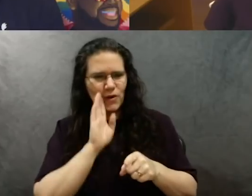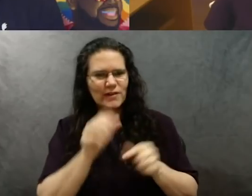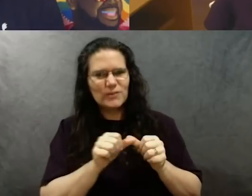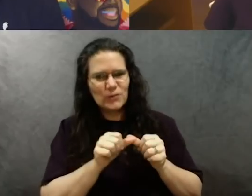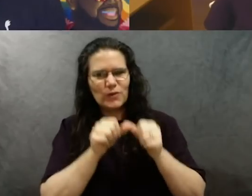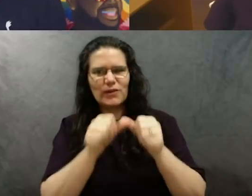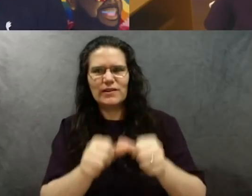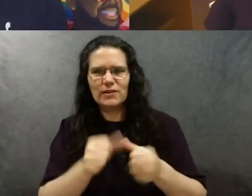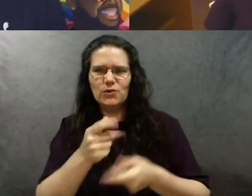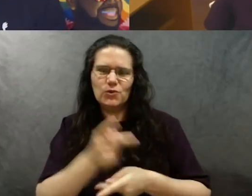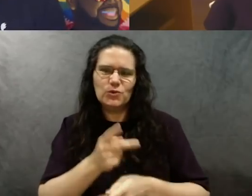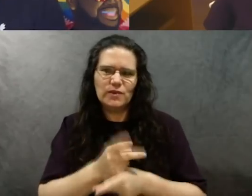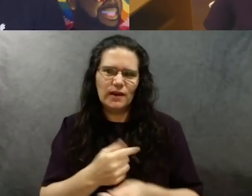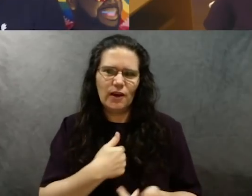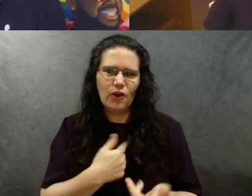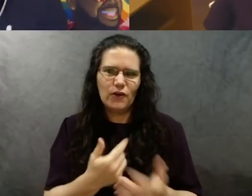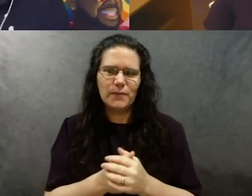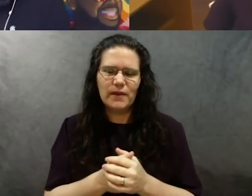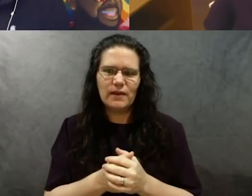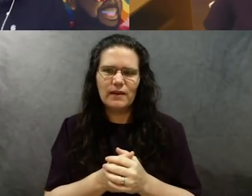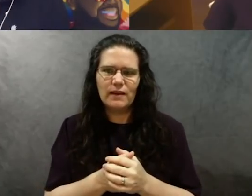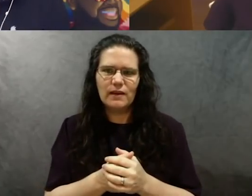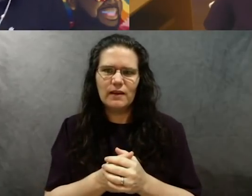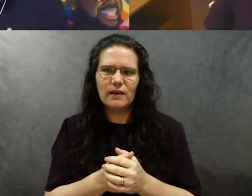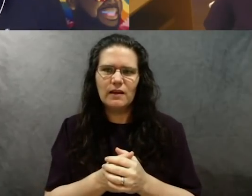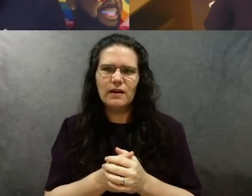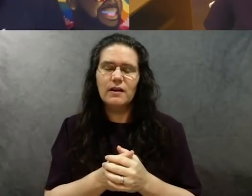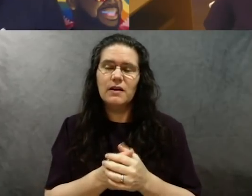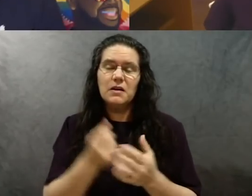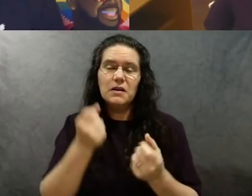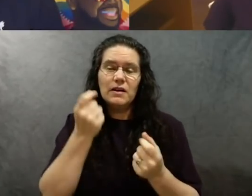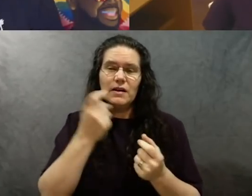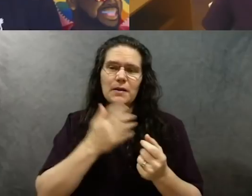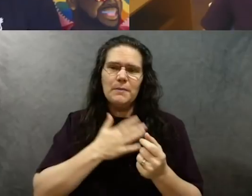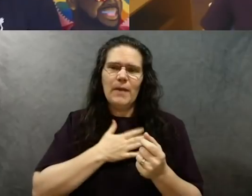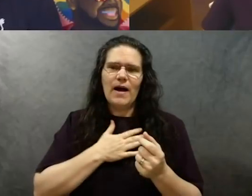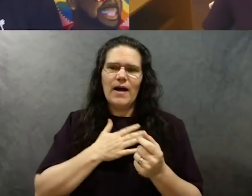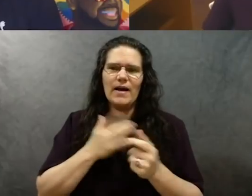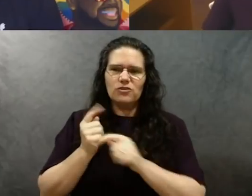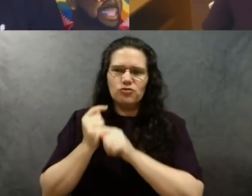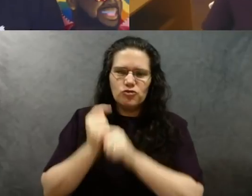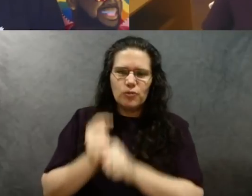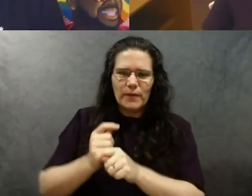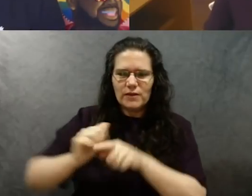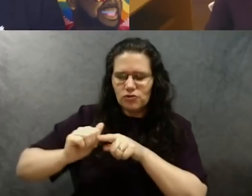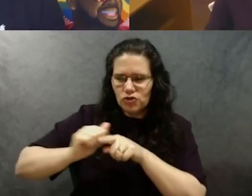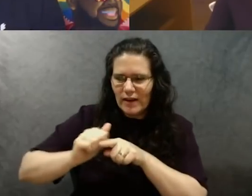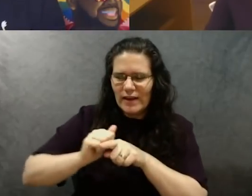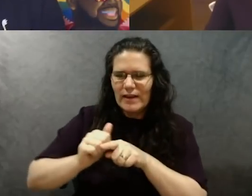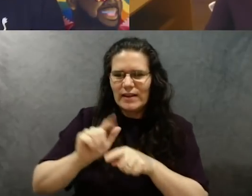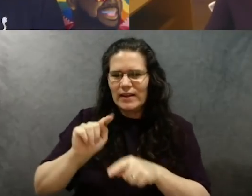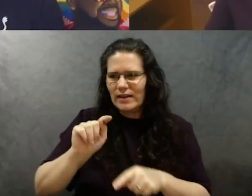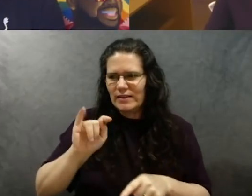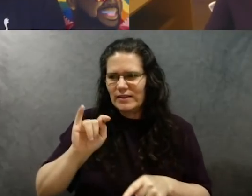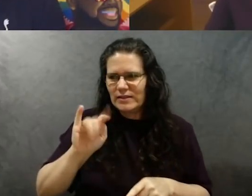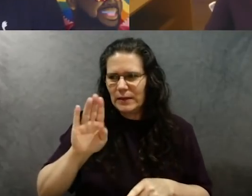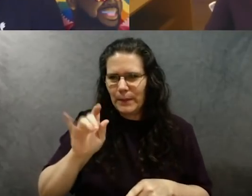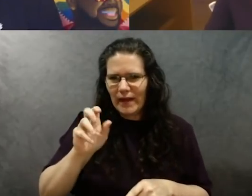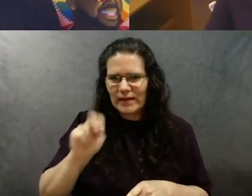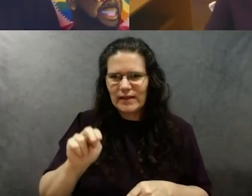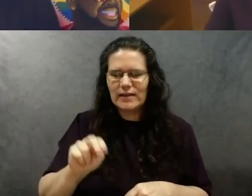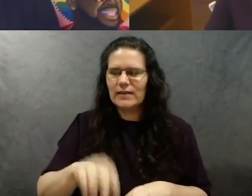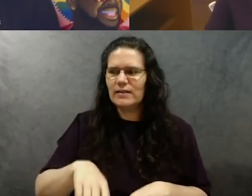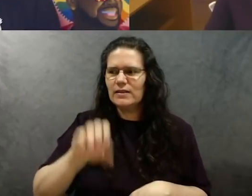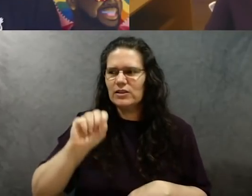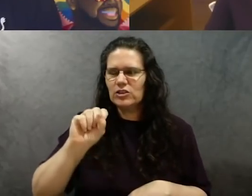know, and, you know, I come, you know, I come from the Tibetan tradition. I come from, you know, shamanic